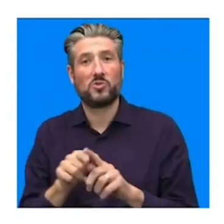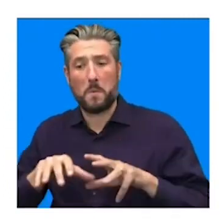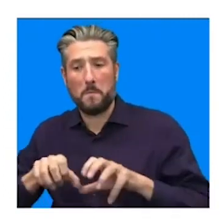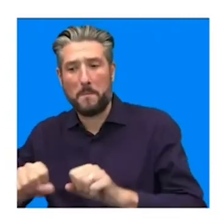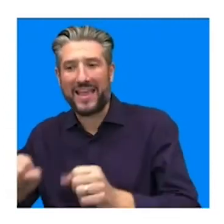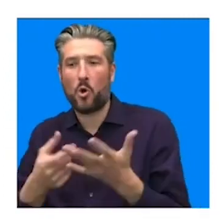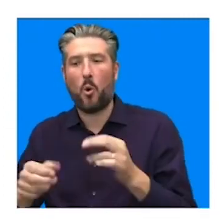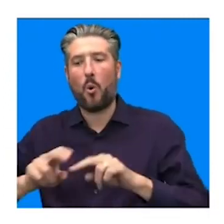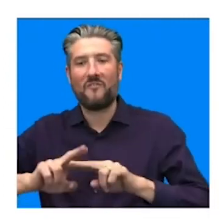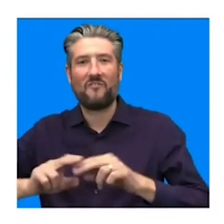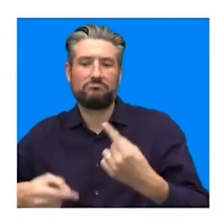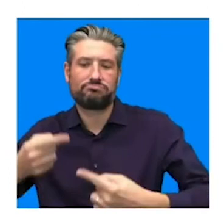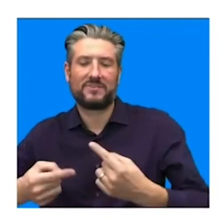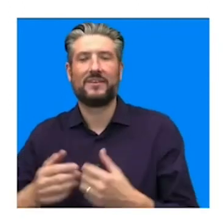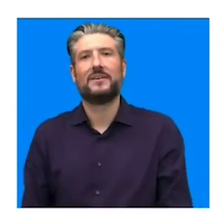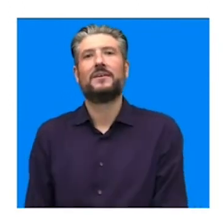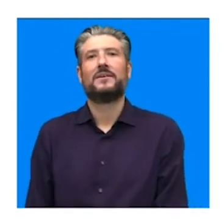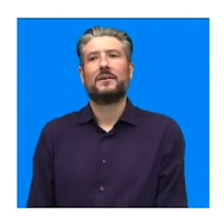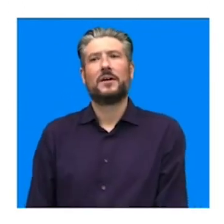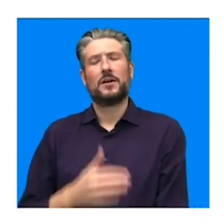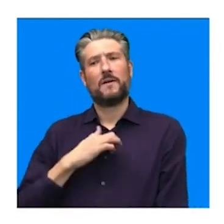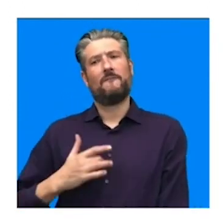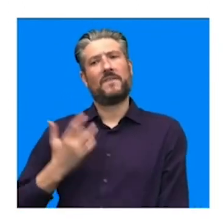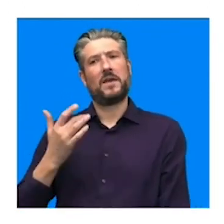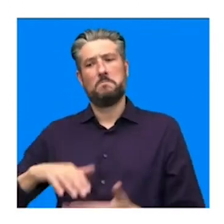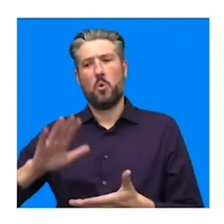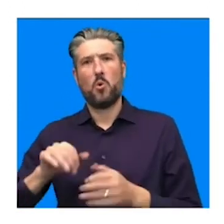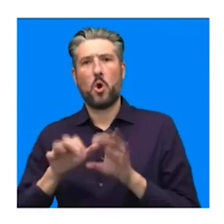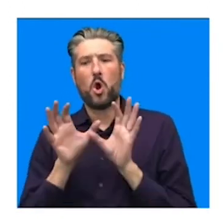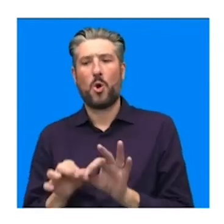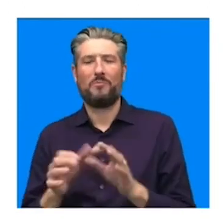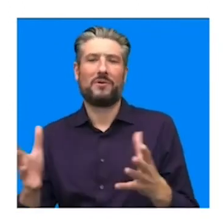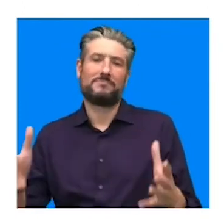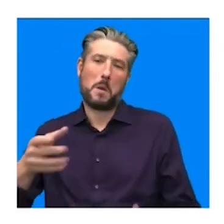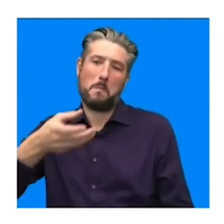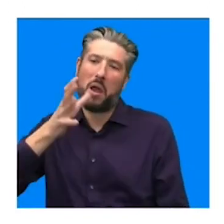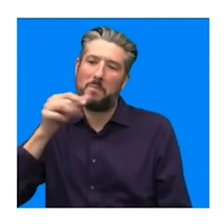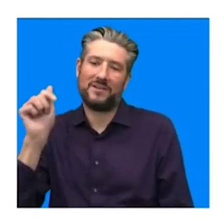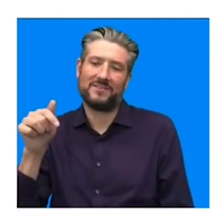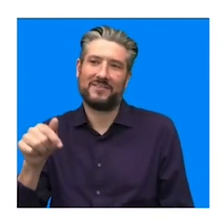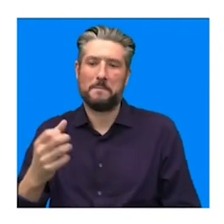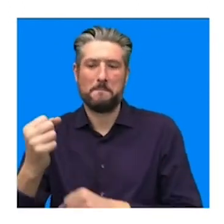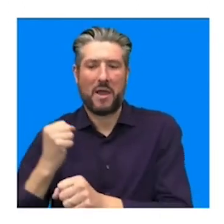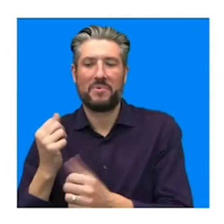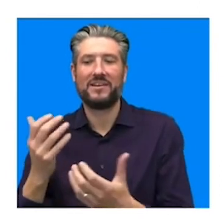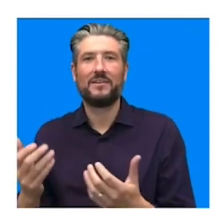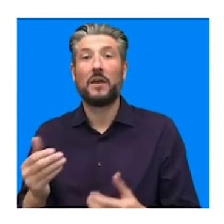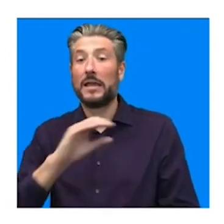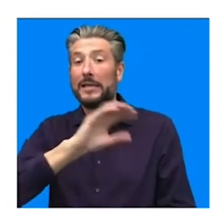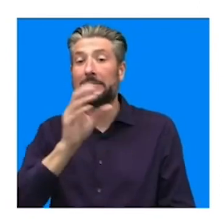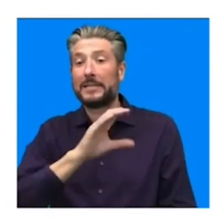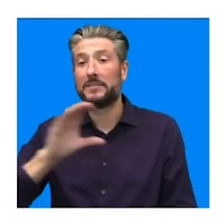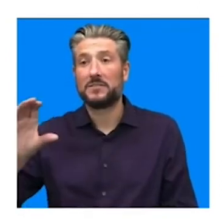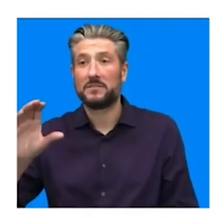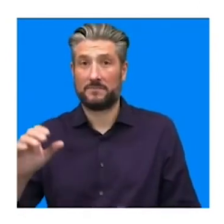What makes us feel more at home than a pub? You all think he's so perfect. EastEnders. A street. How dare you